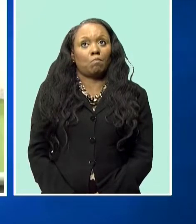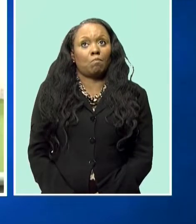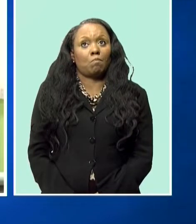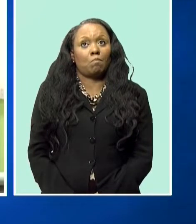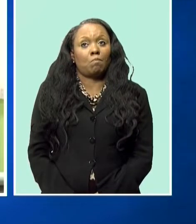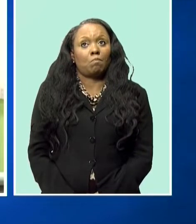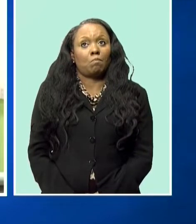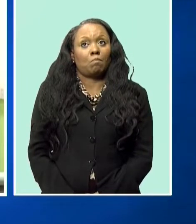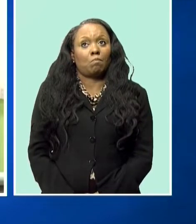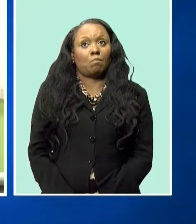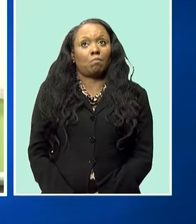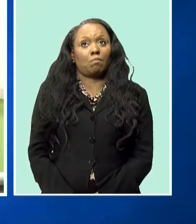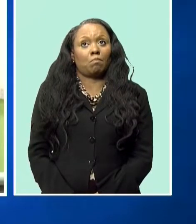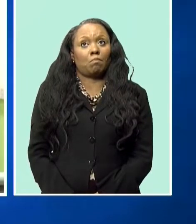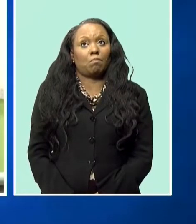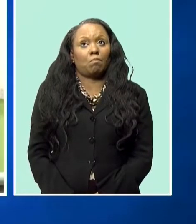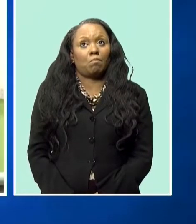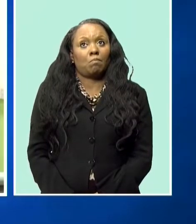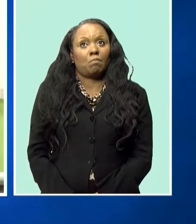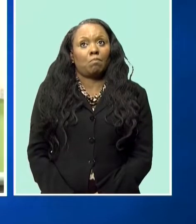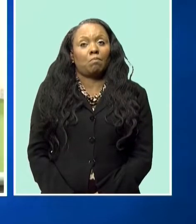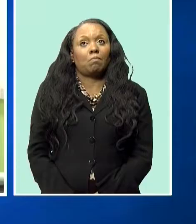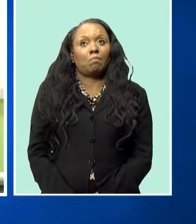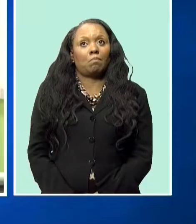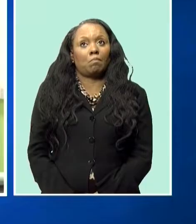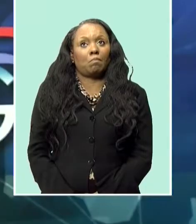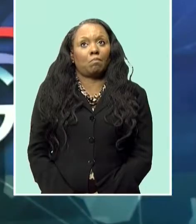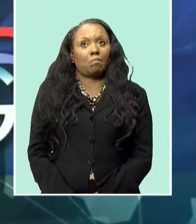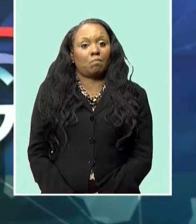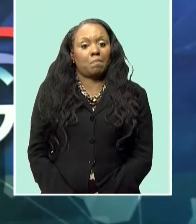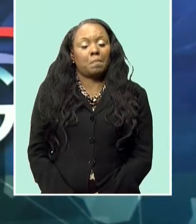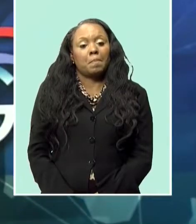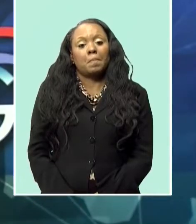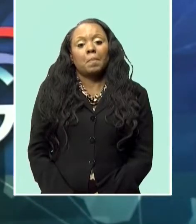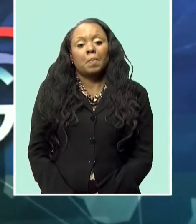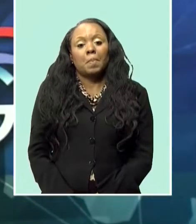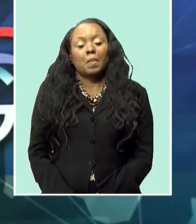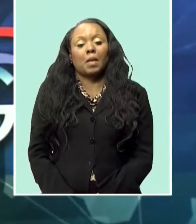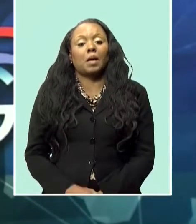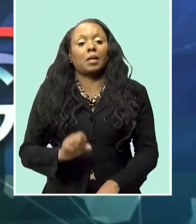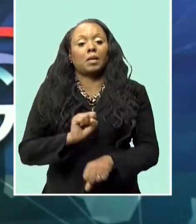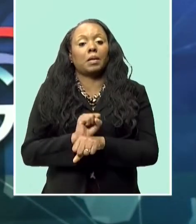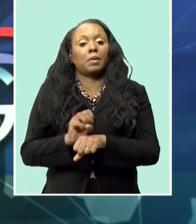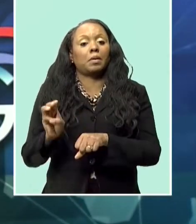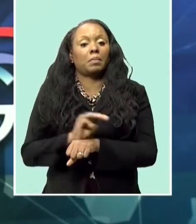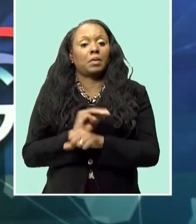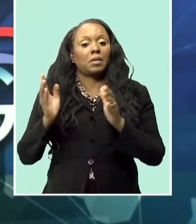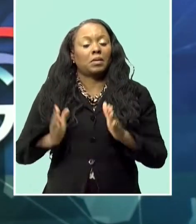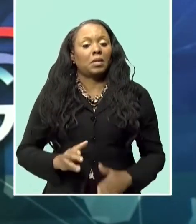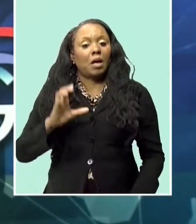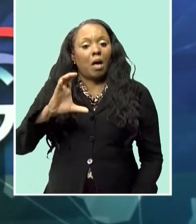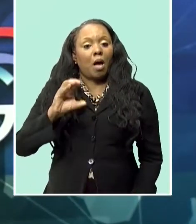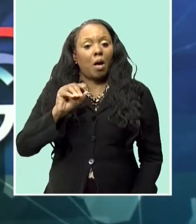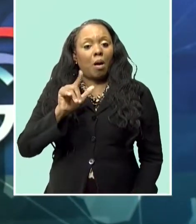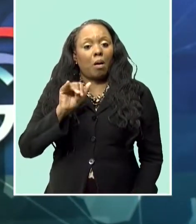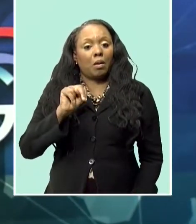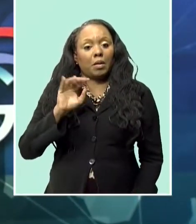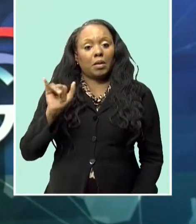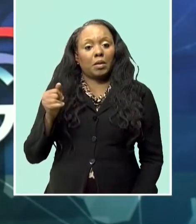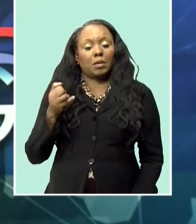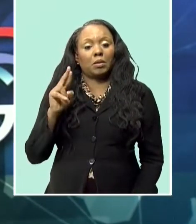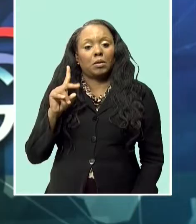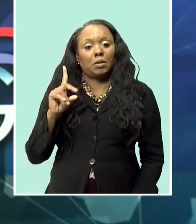community, have a contribution to make. Meanwhile, Labour Minister Colin Jordan believes employers can